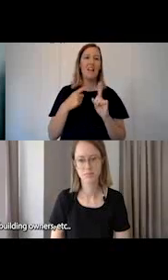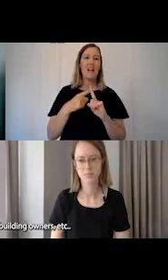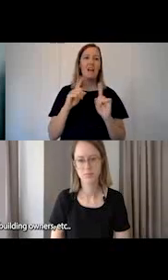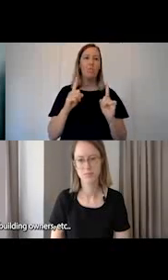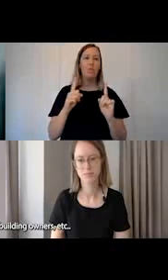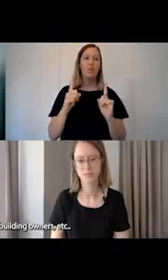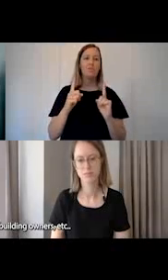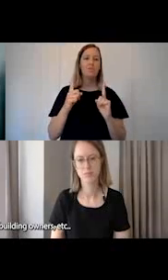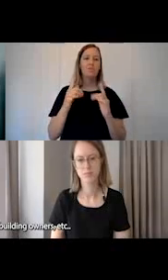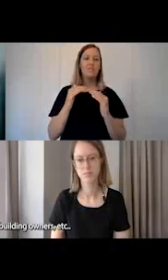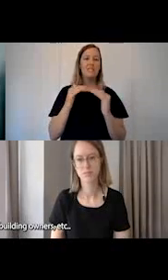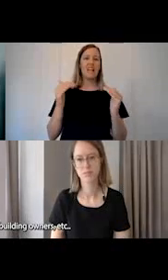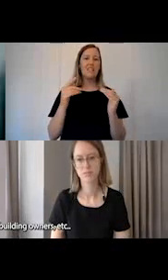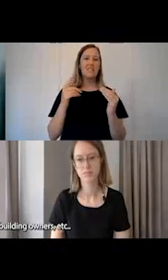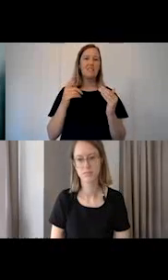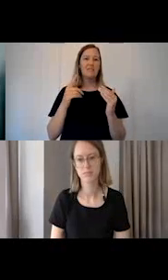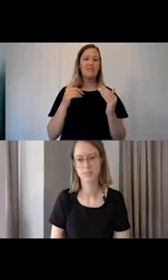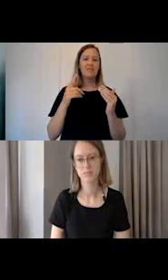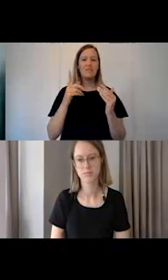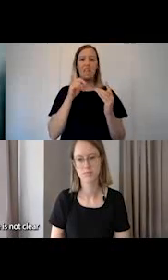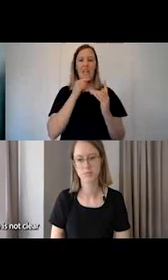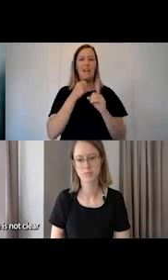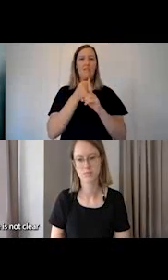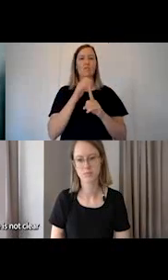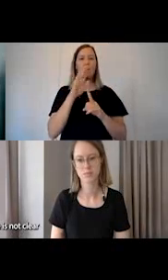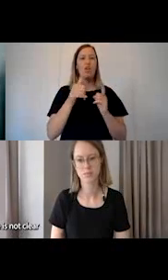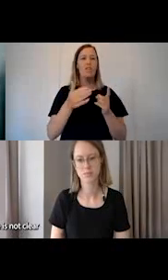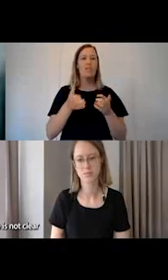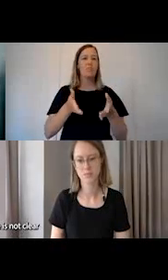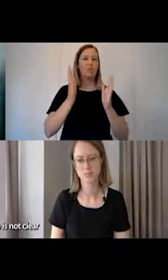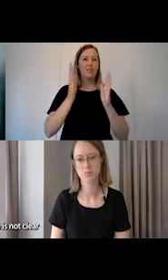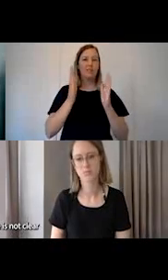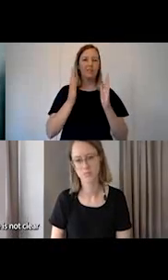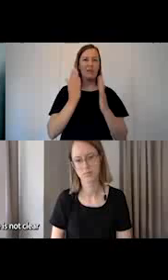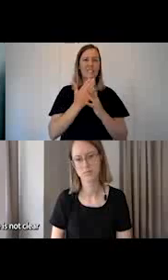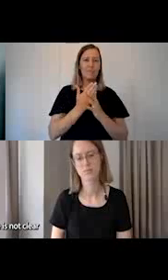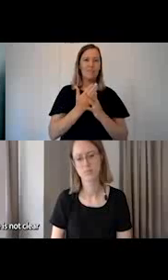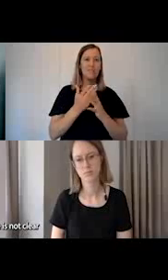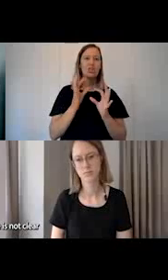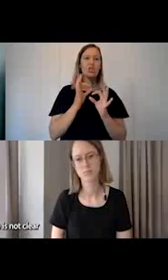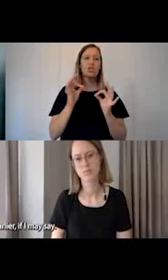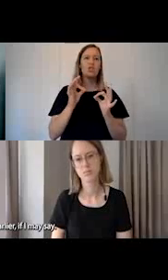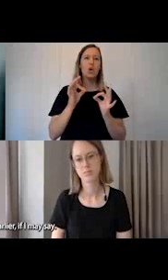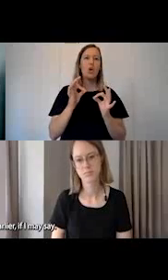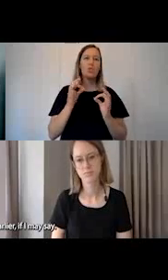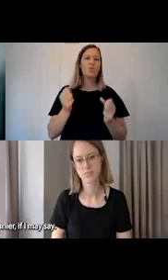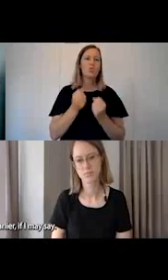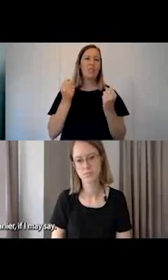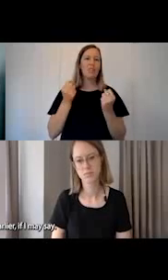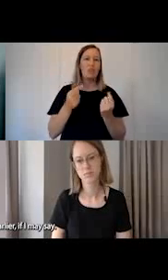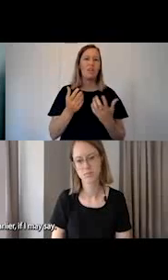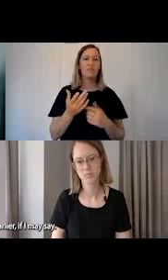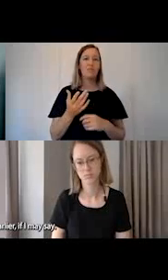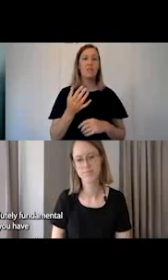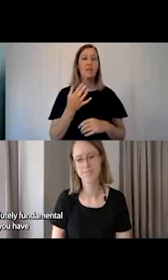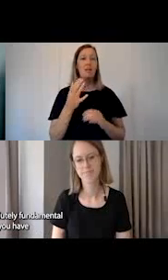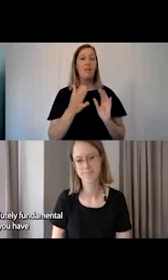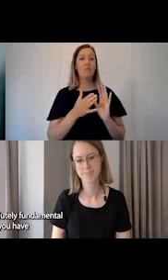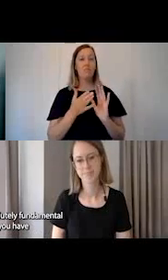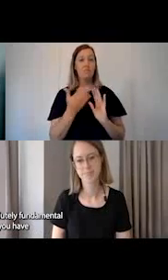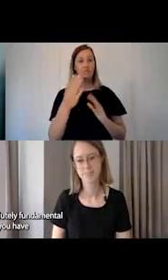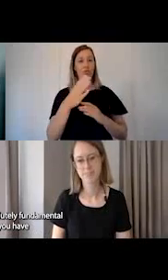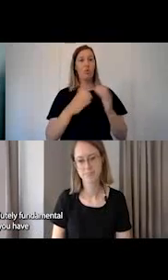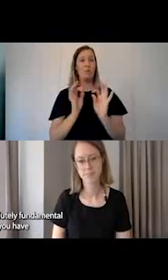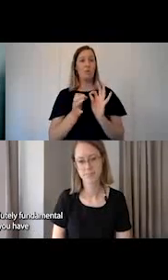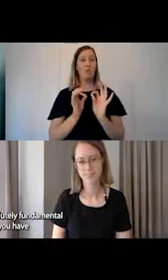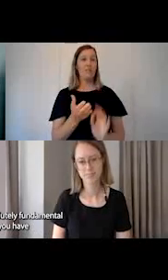against builders, building owners, etc. So there is no teeth. Well, if I say, Julianne, if I may say, I think